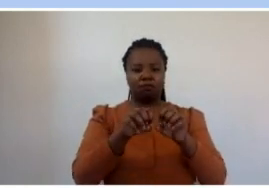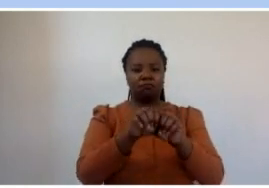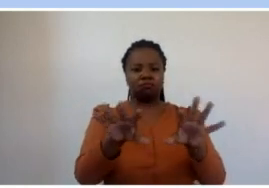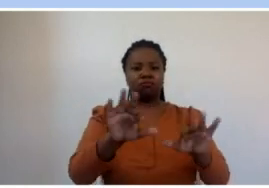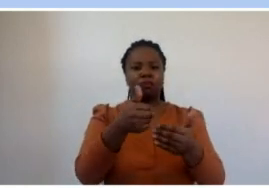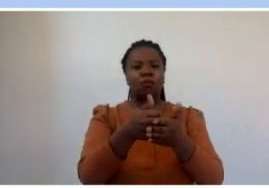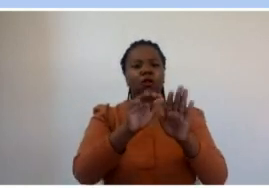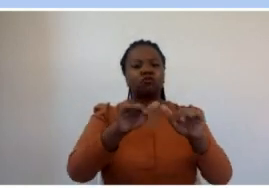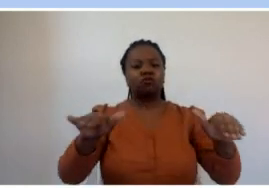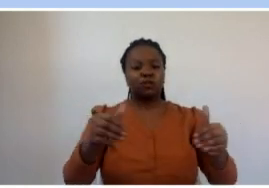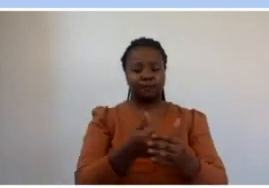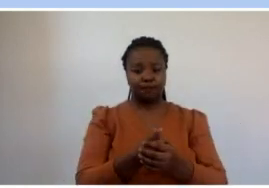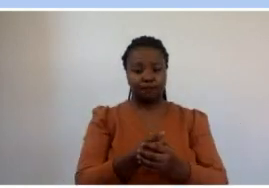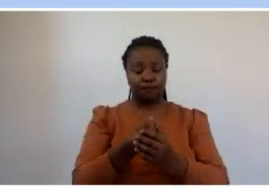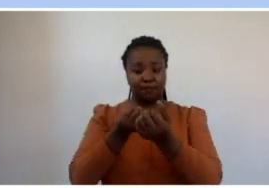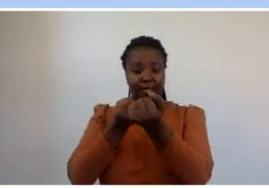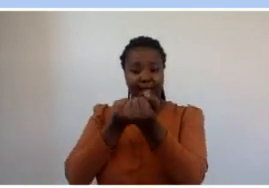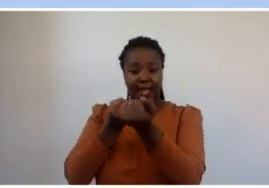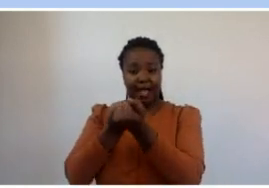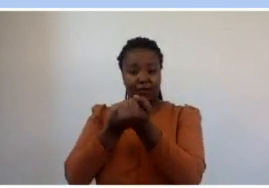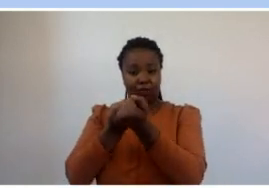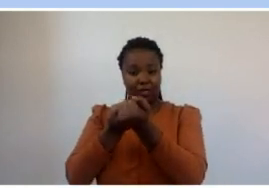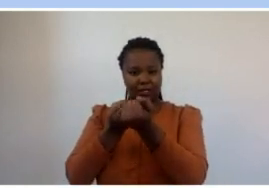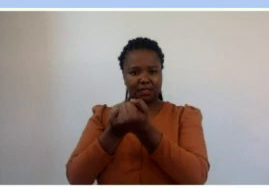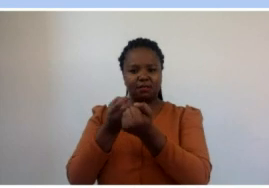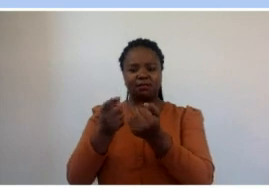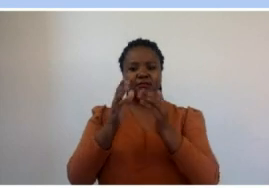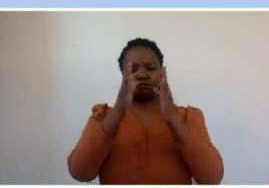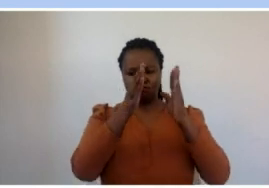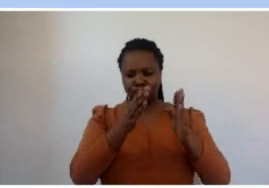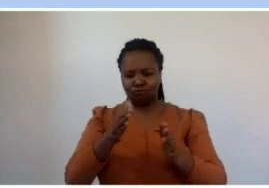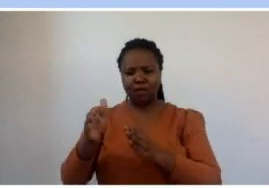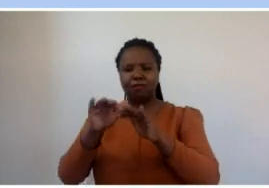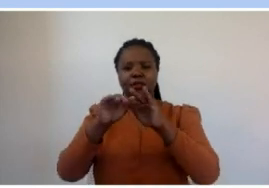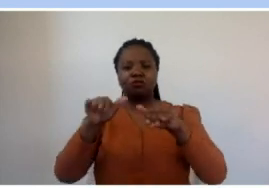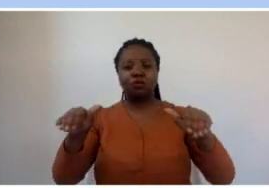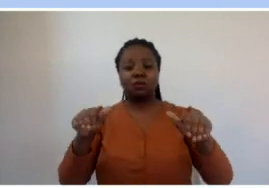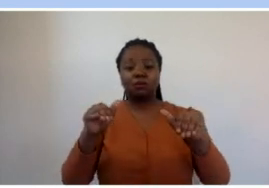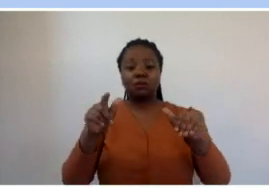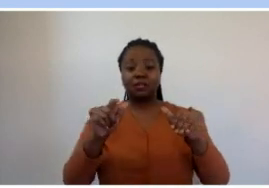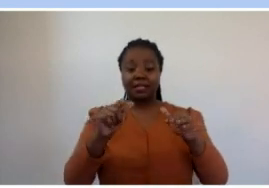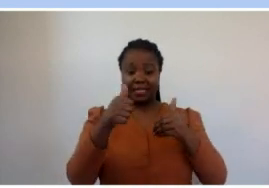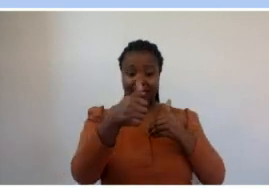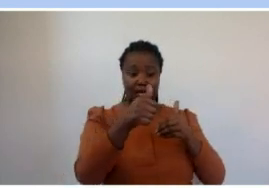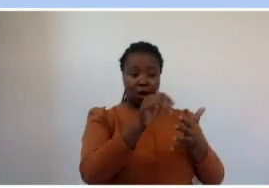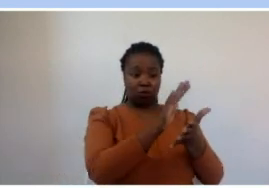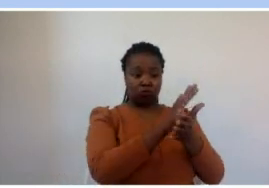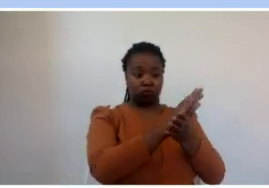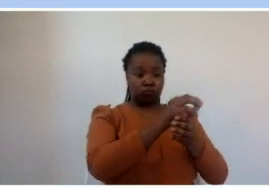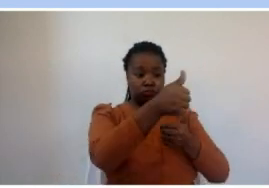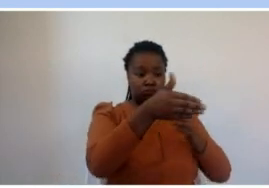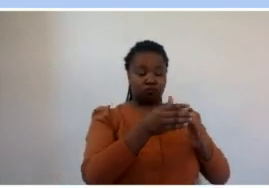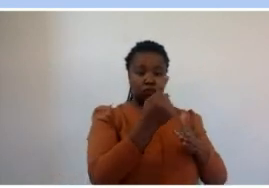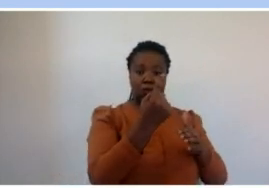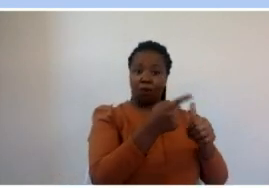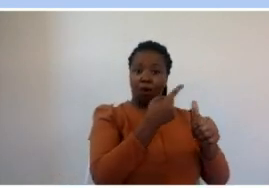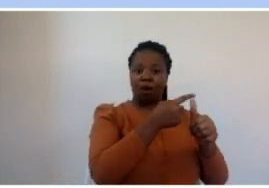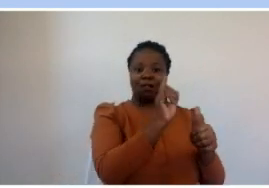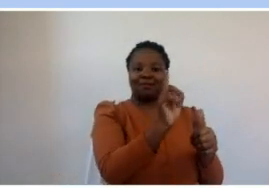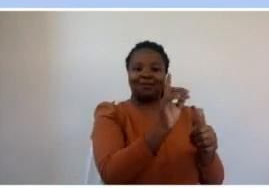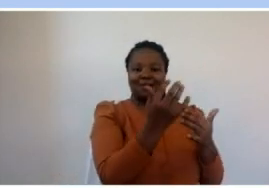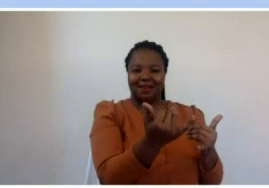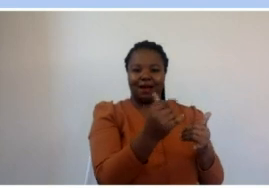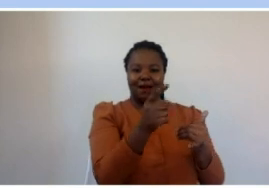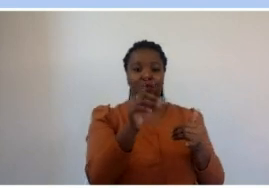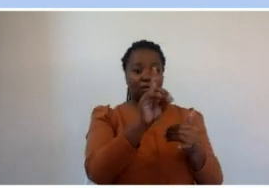self-advocacy, preparing children not just for what's in the classroom, but preparing them for those who have disabilities or who are in ethnic